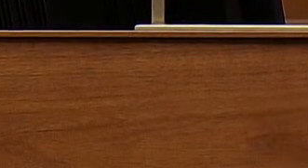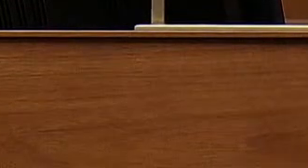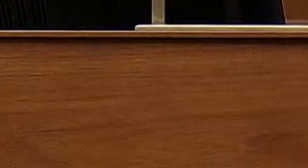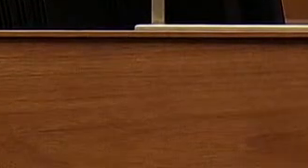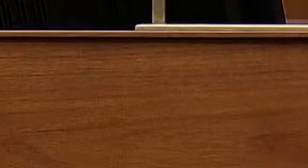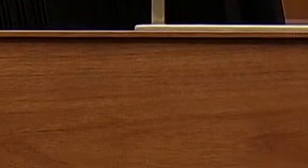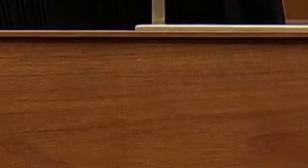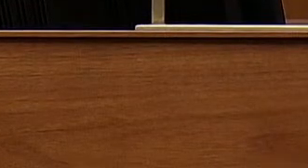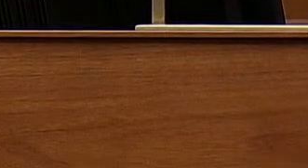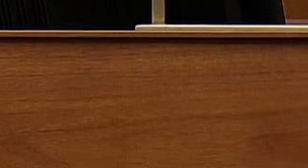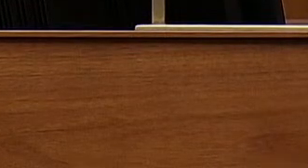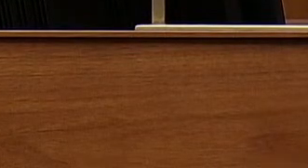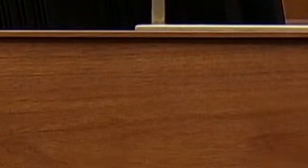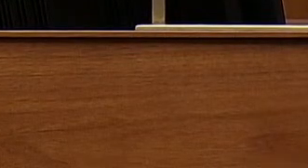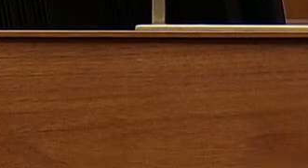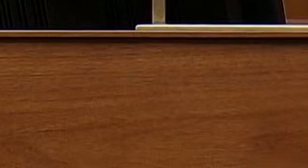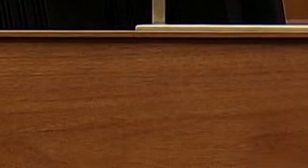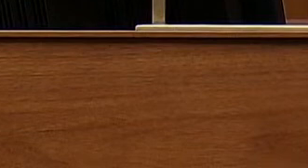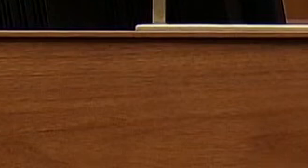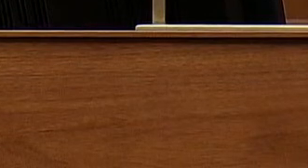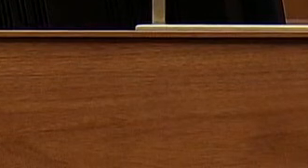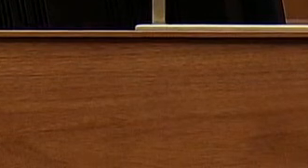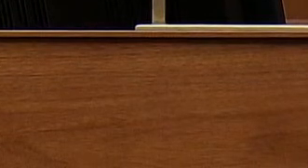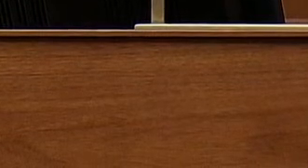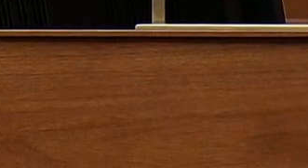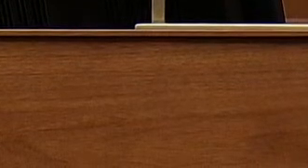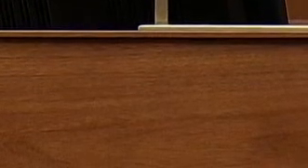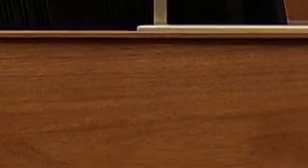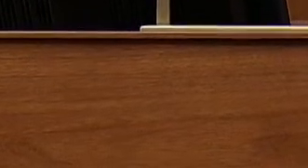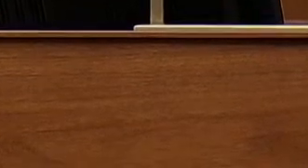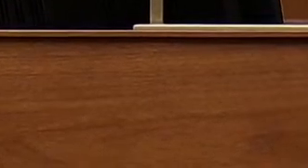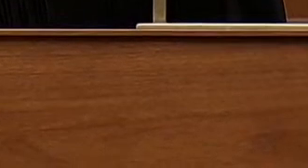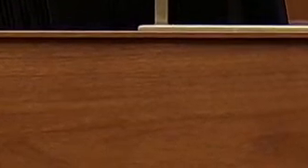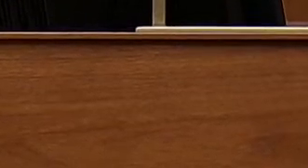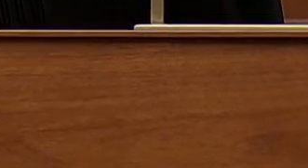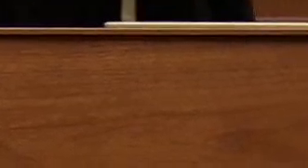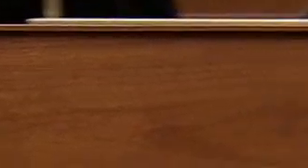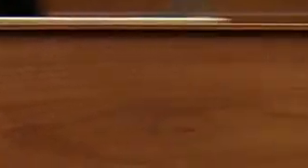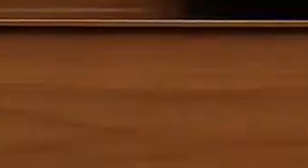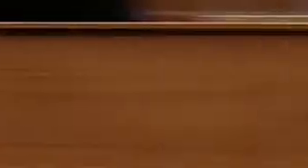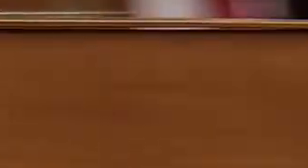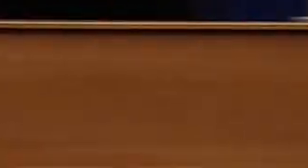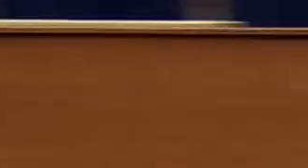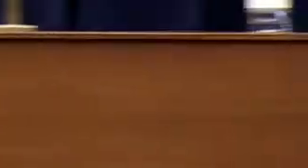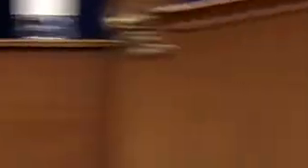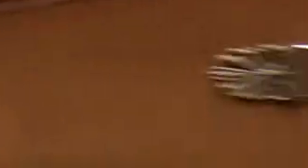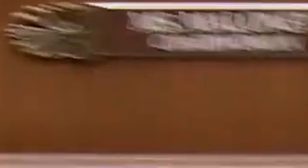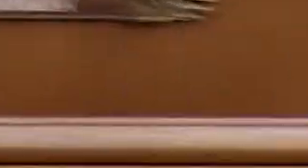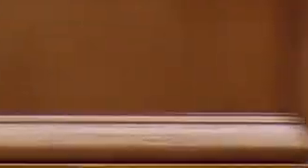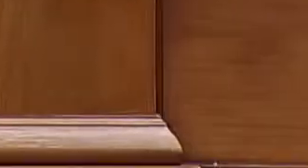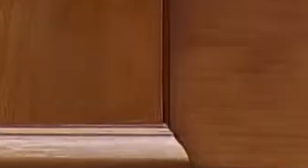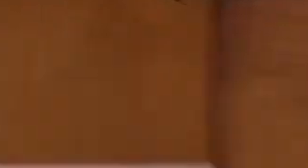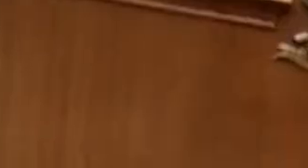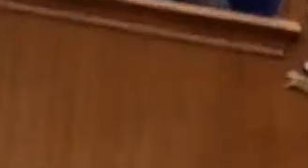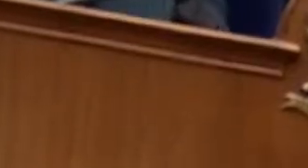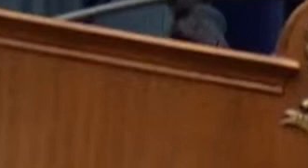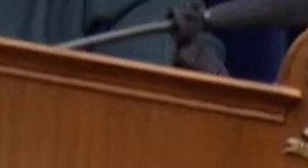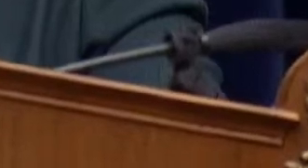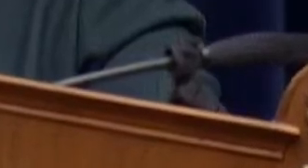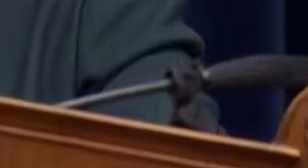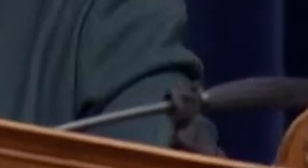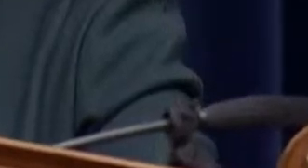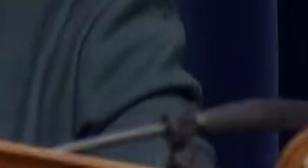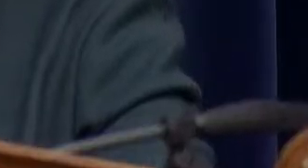same functions as states do. During the coronavirus pandemic, for example, we have led